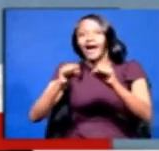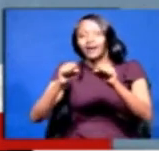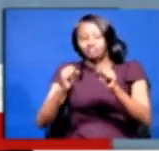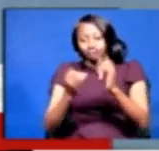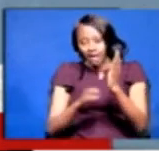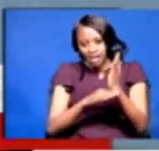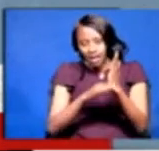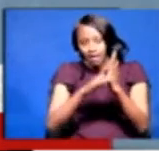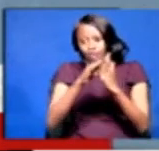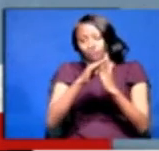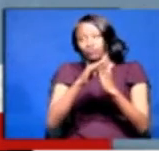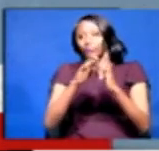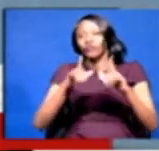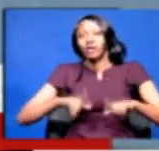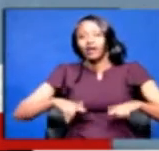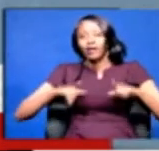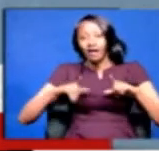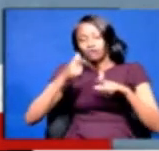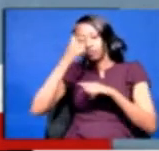the high cost of living. So